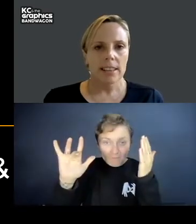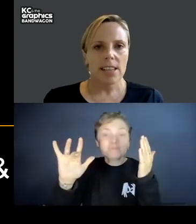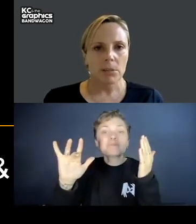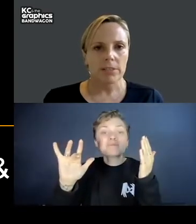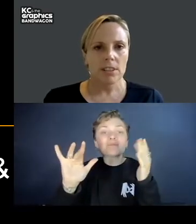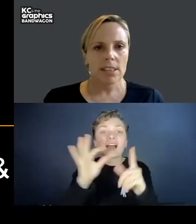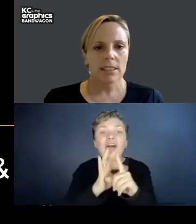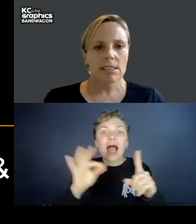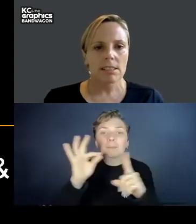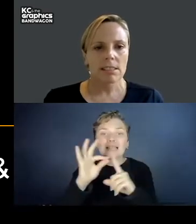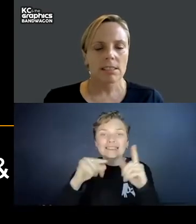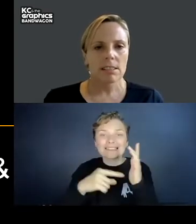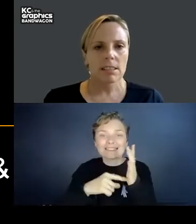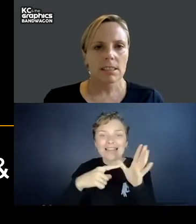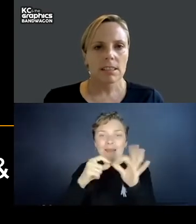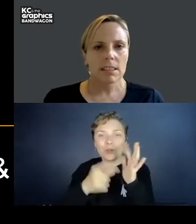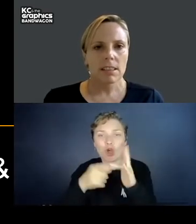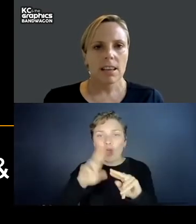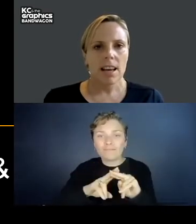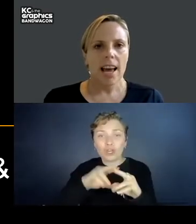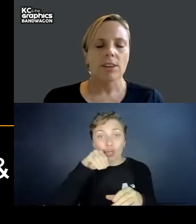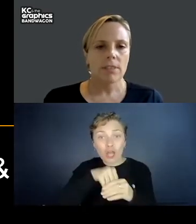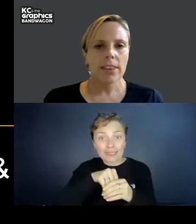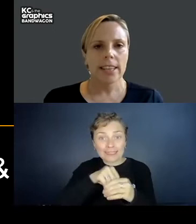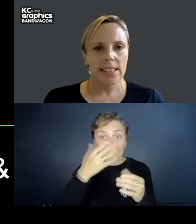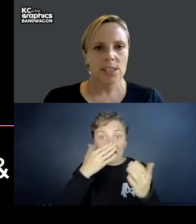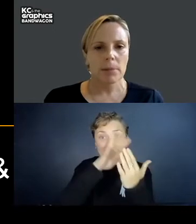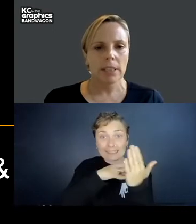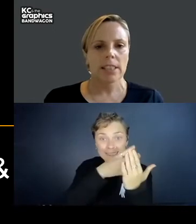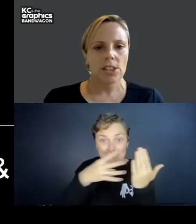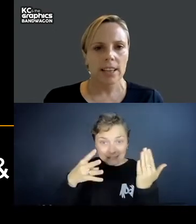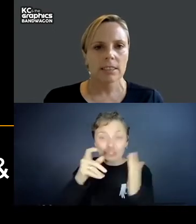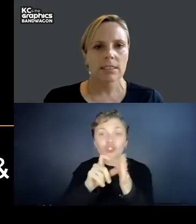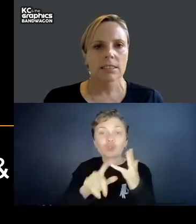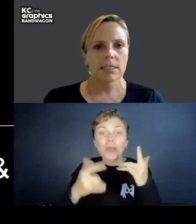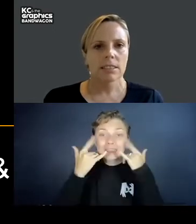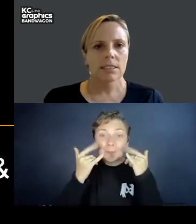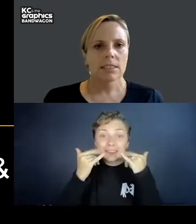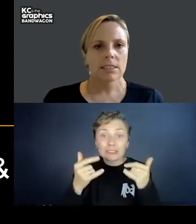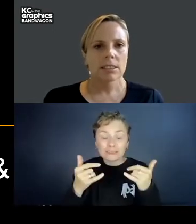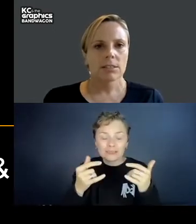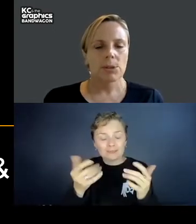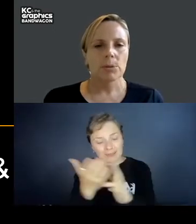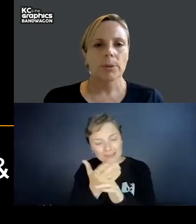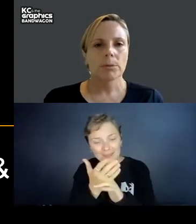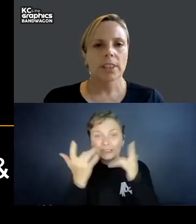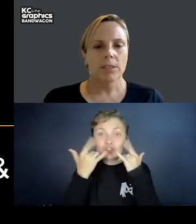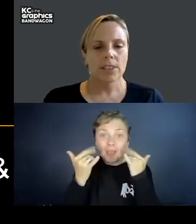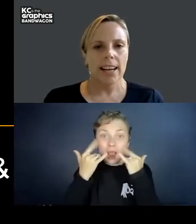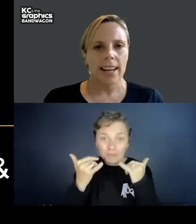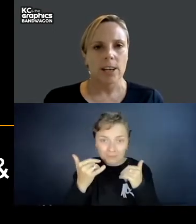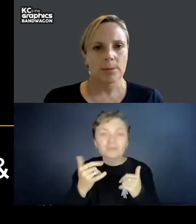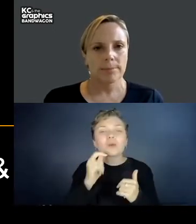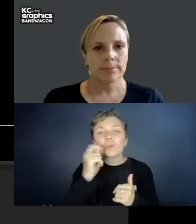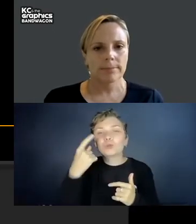update the table of contents, and run the accessibility checker, which we will have a look